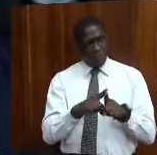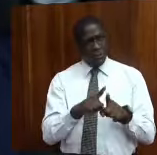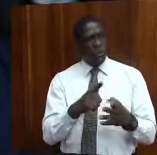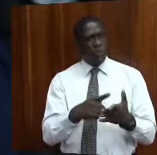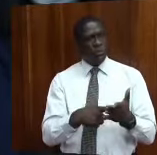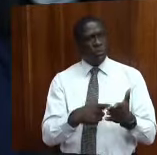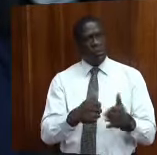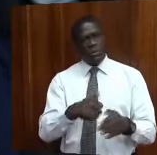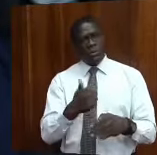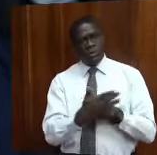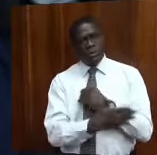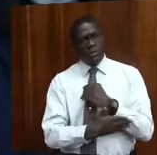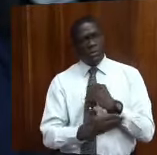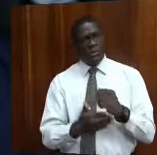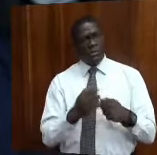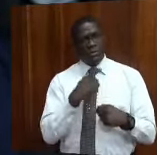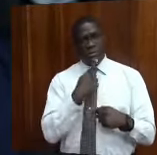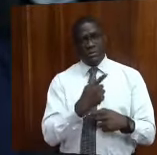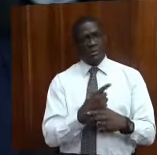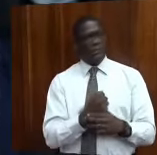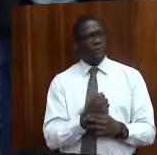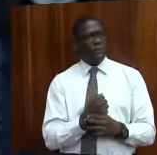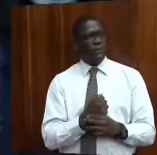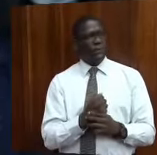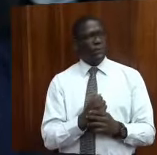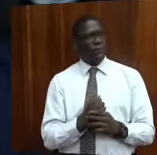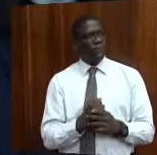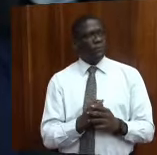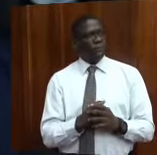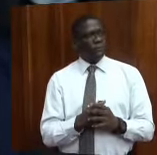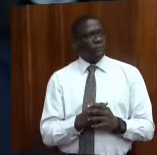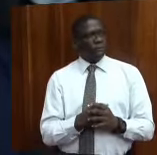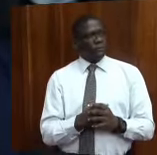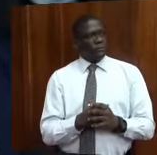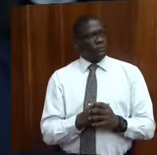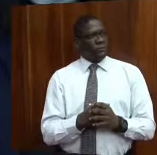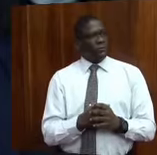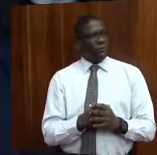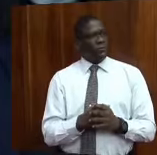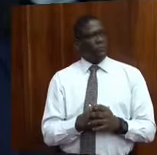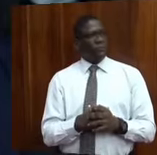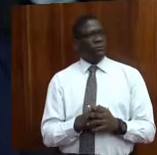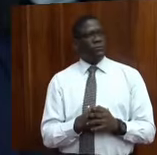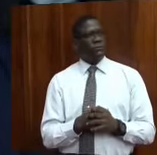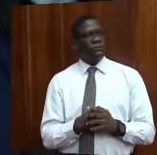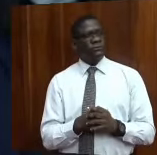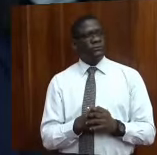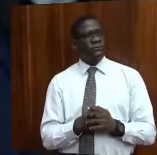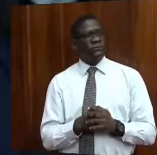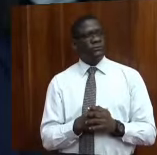as it presents many opportunities for further diversification of our economy. Mr.